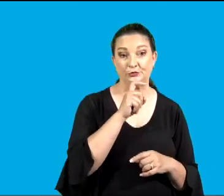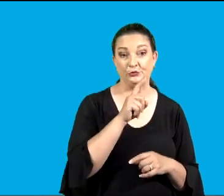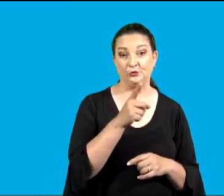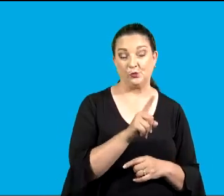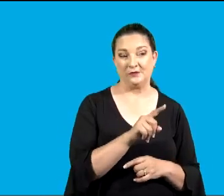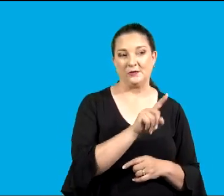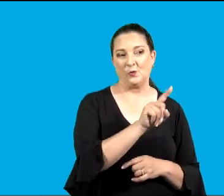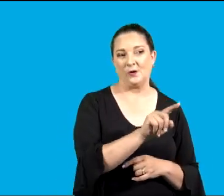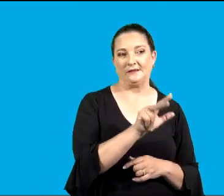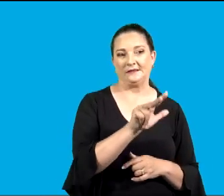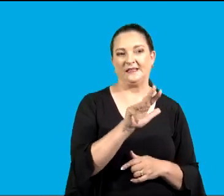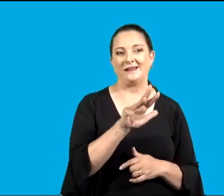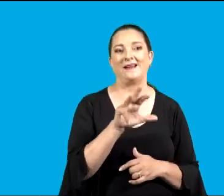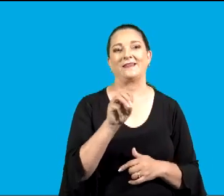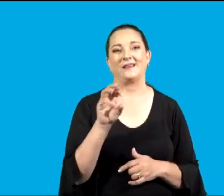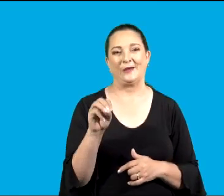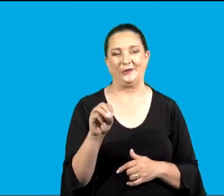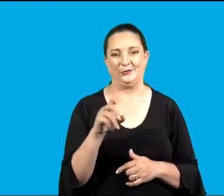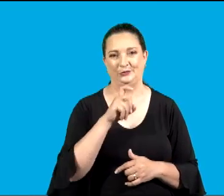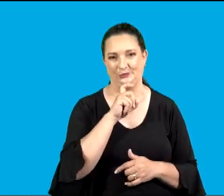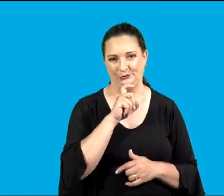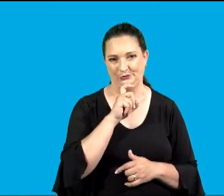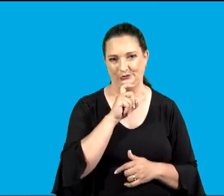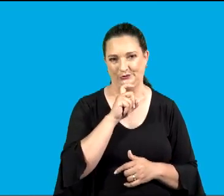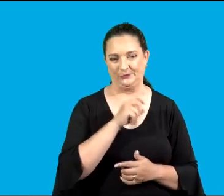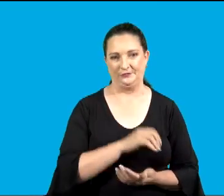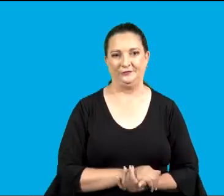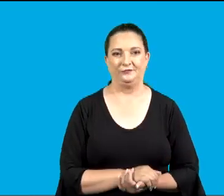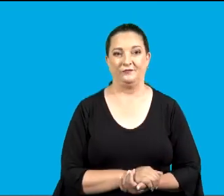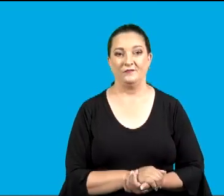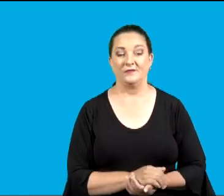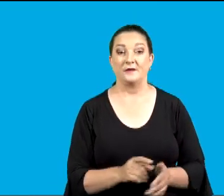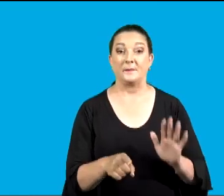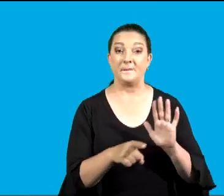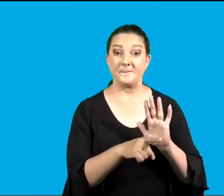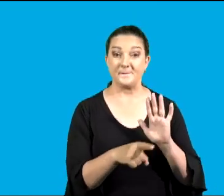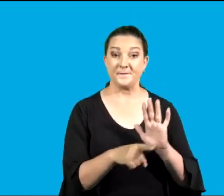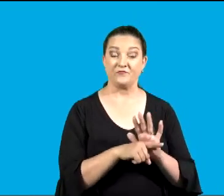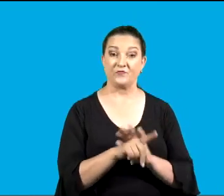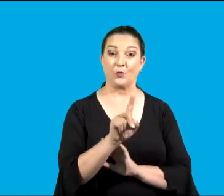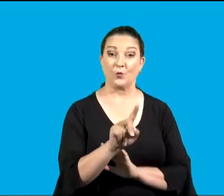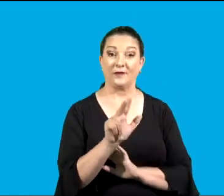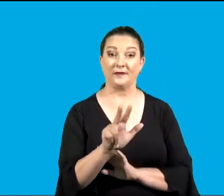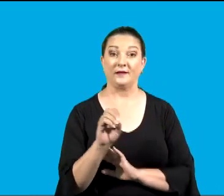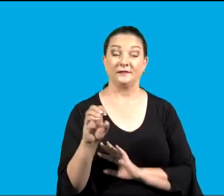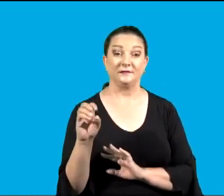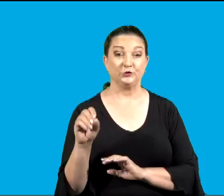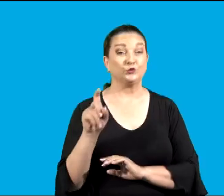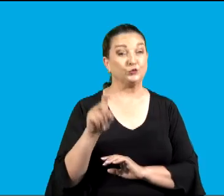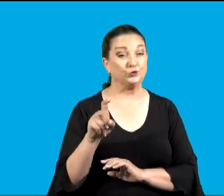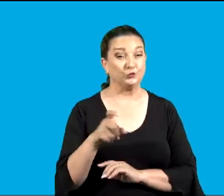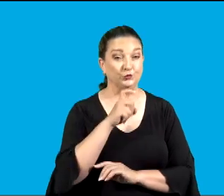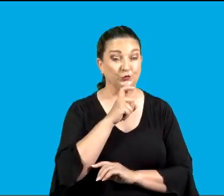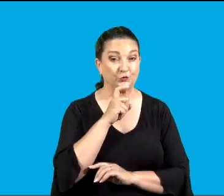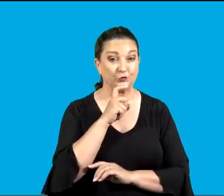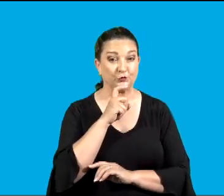used 18,900. So we say 18,900, which we have used, minus the 18,000 that we